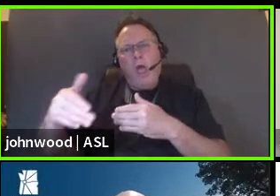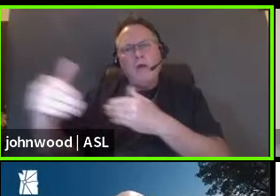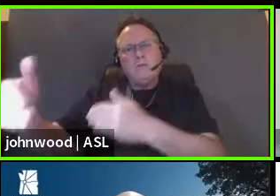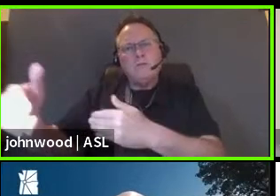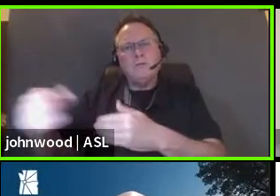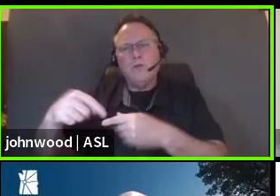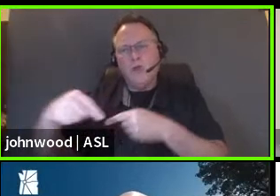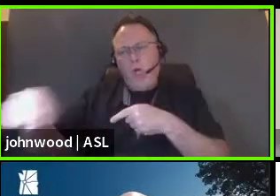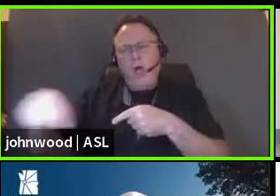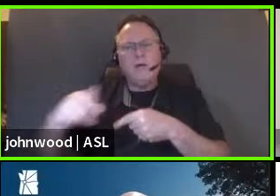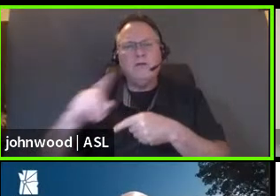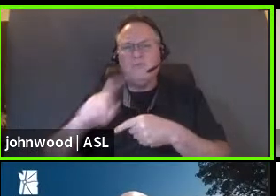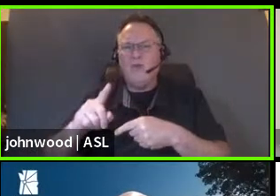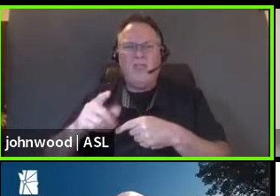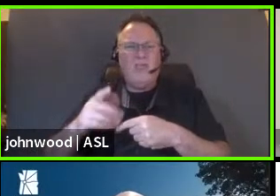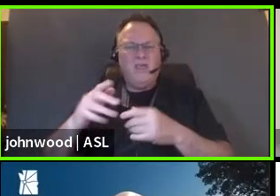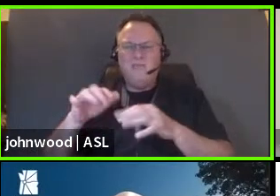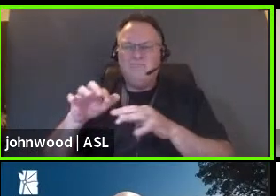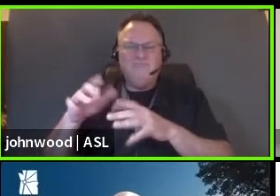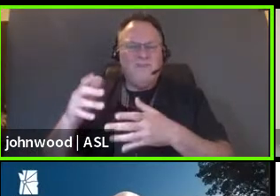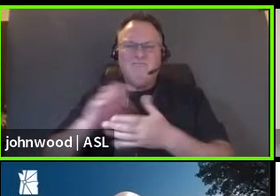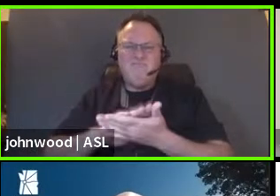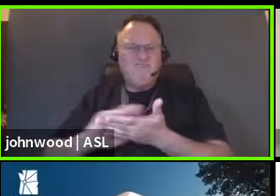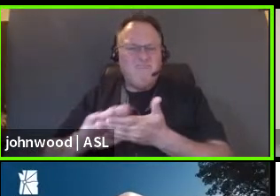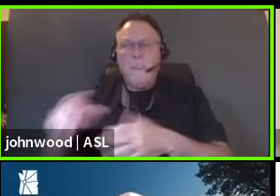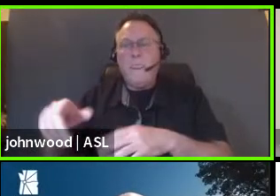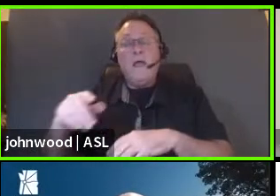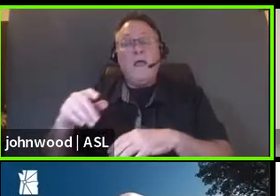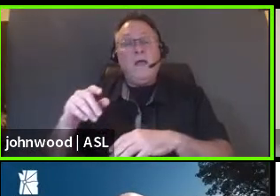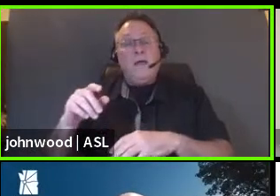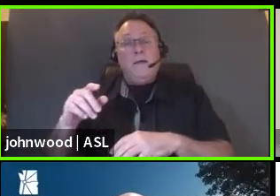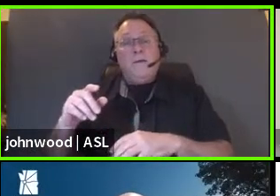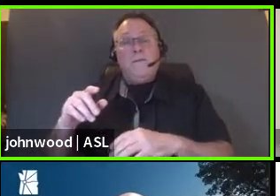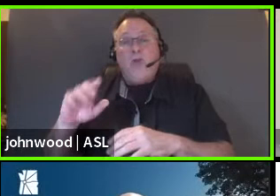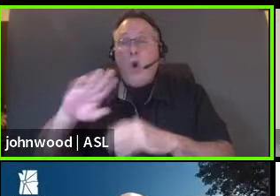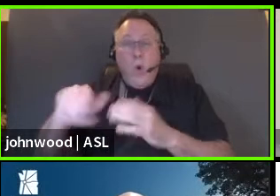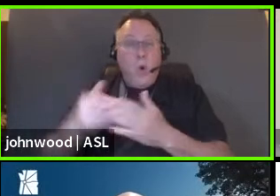just thriving in the entire community. It's a very eclectic,